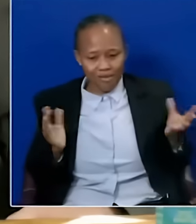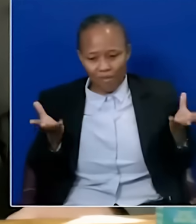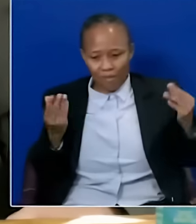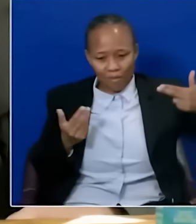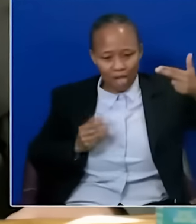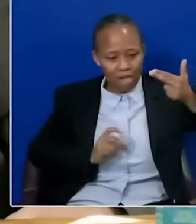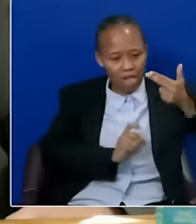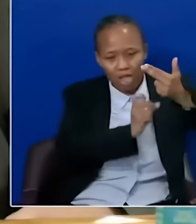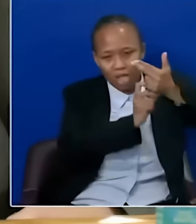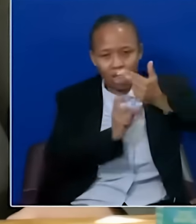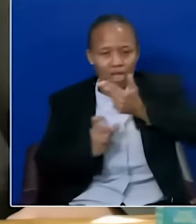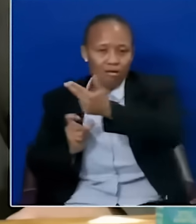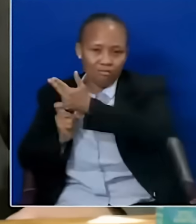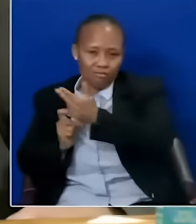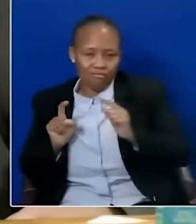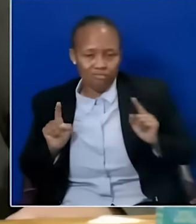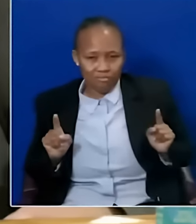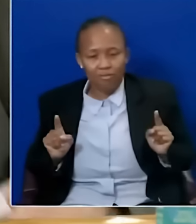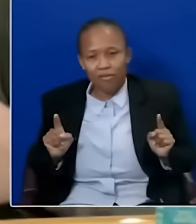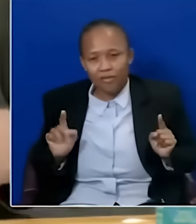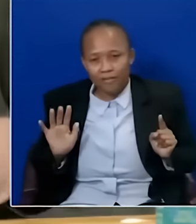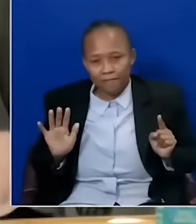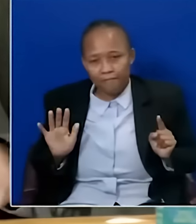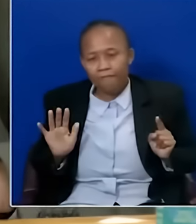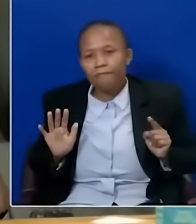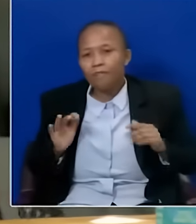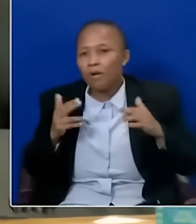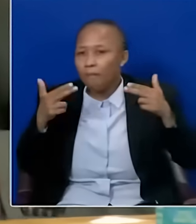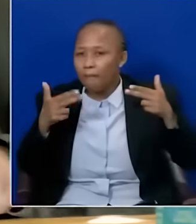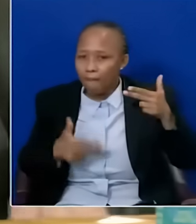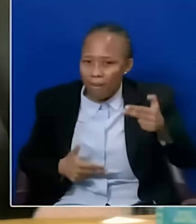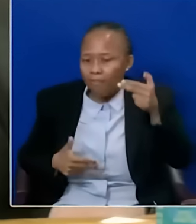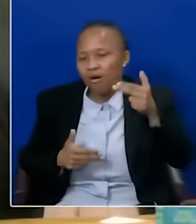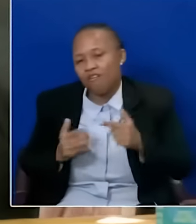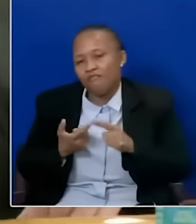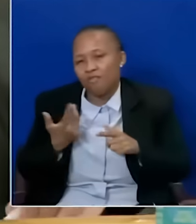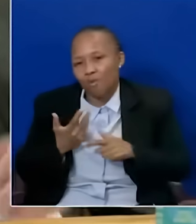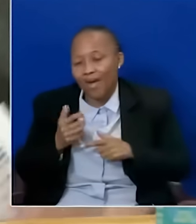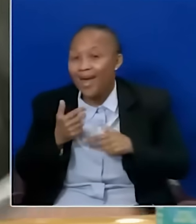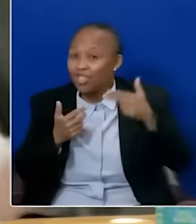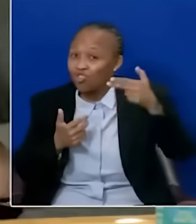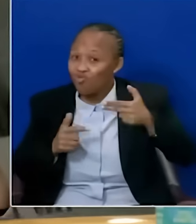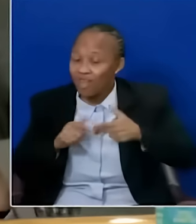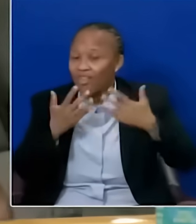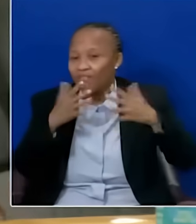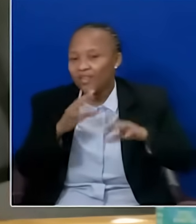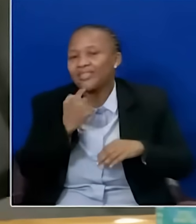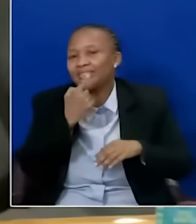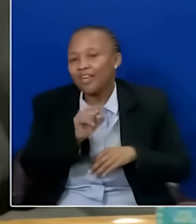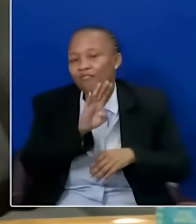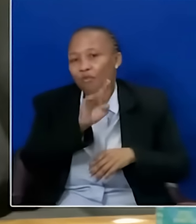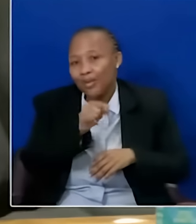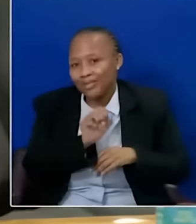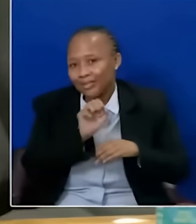arrest in Bramley are fired from the firearm mentioned in 4.7, which I think is the Taurus firearm, which was